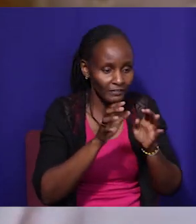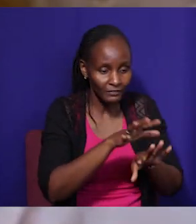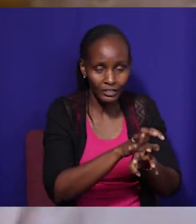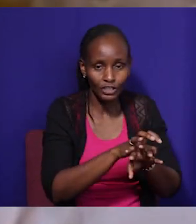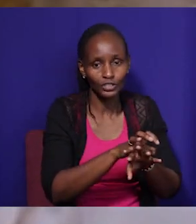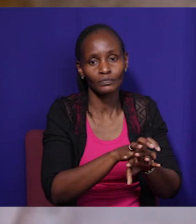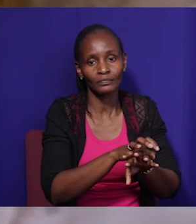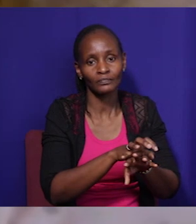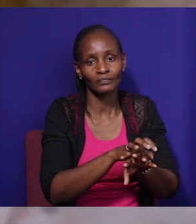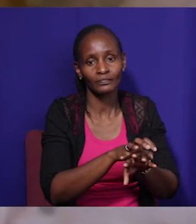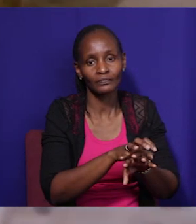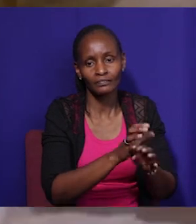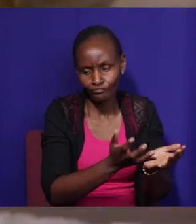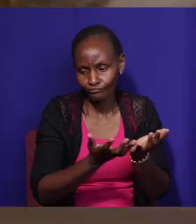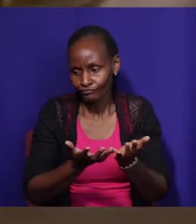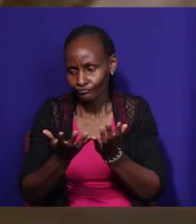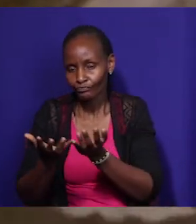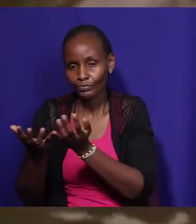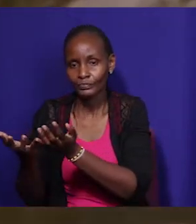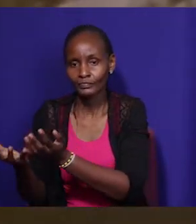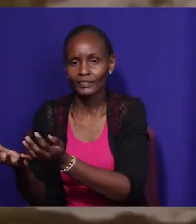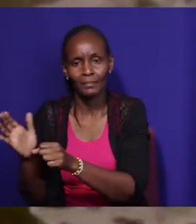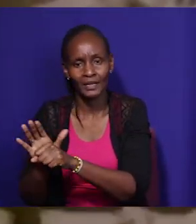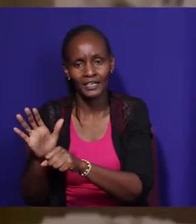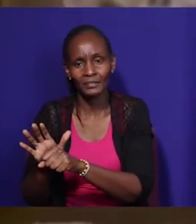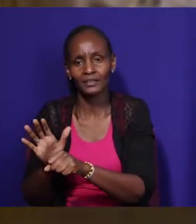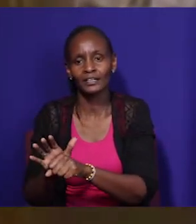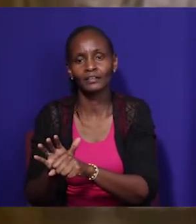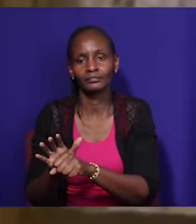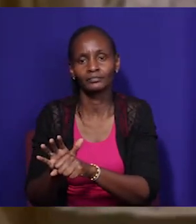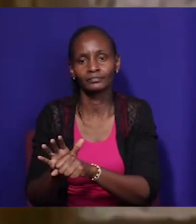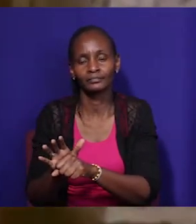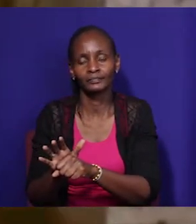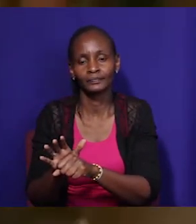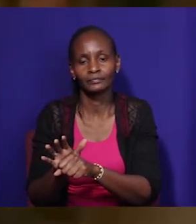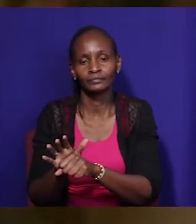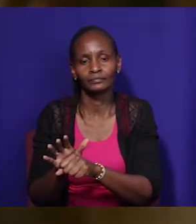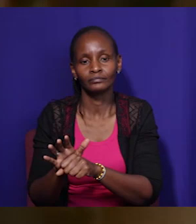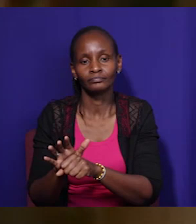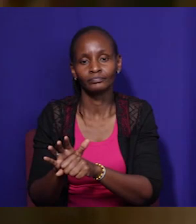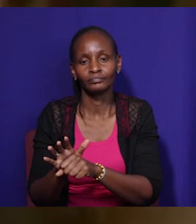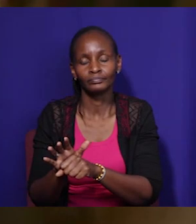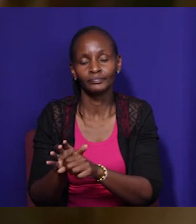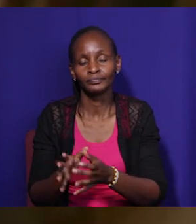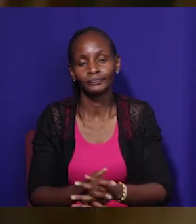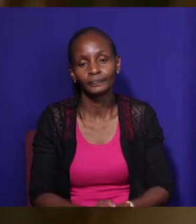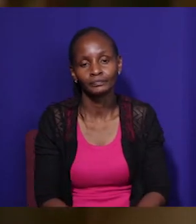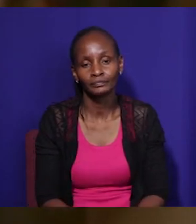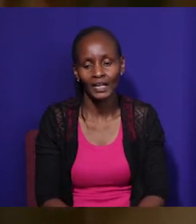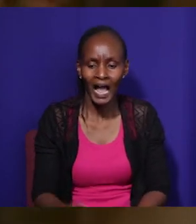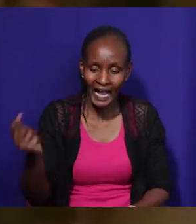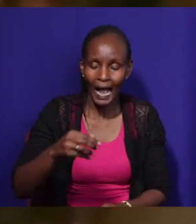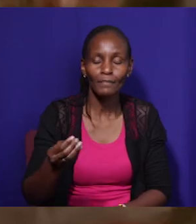all. Even though there were so many, still the net did not tear. Come and eat.